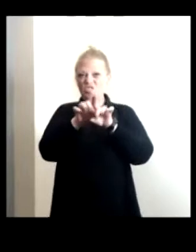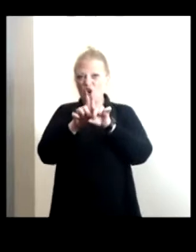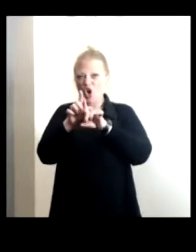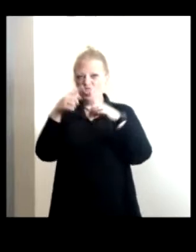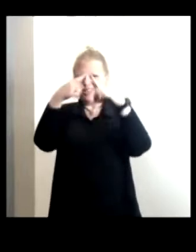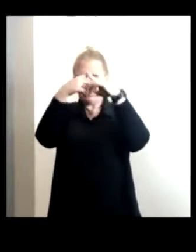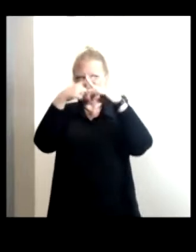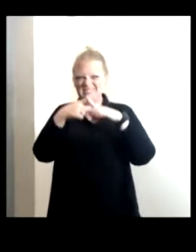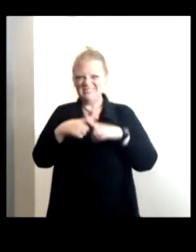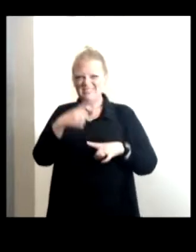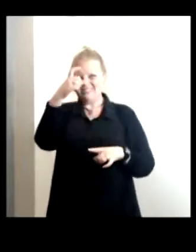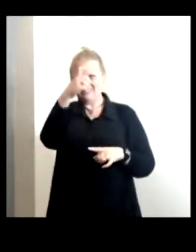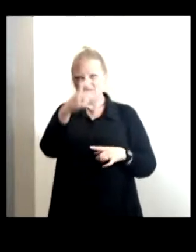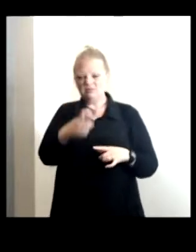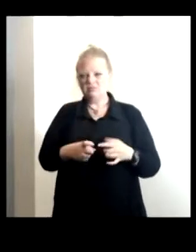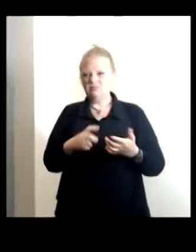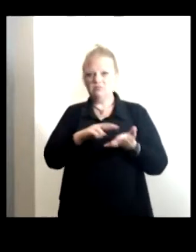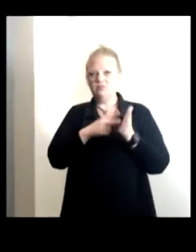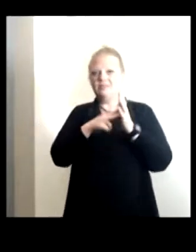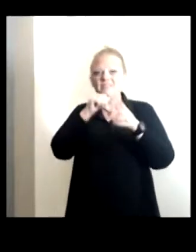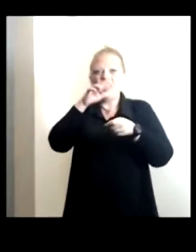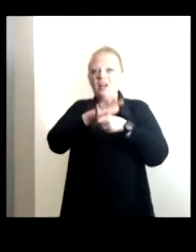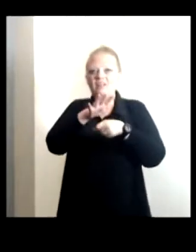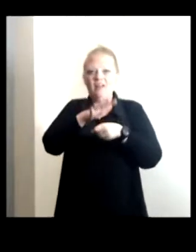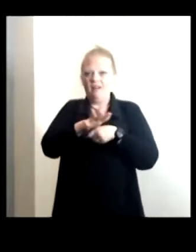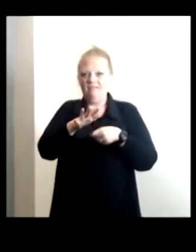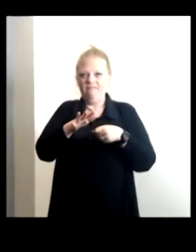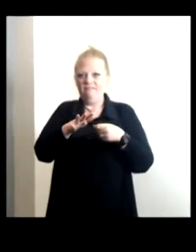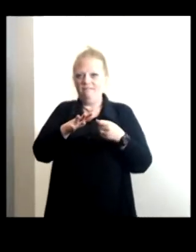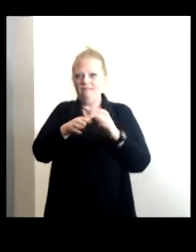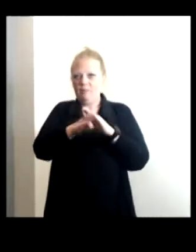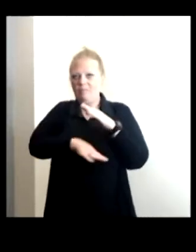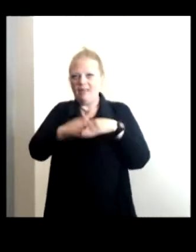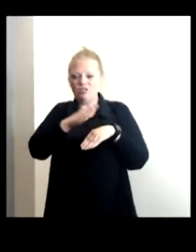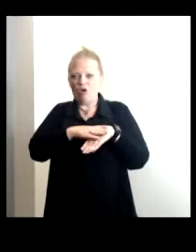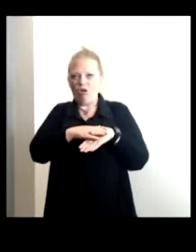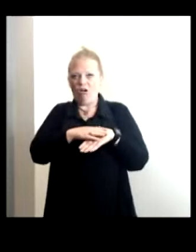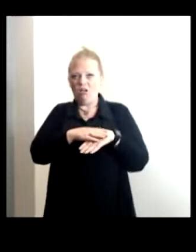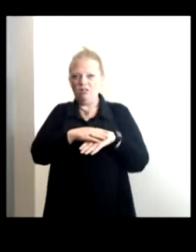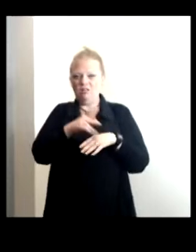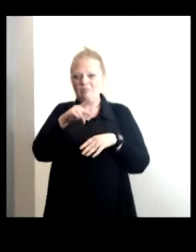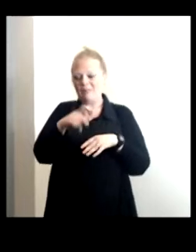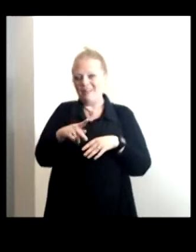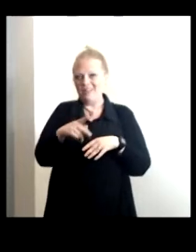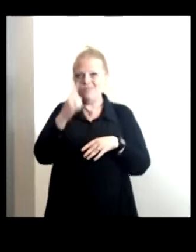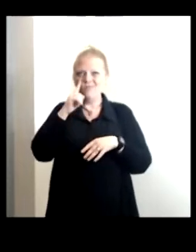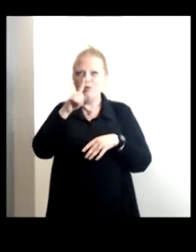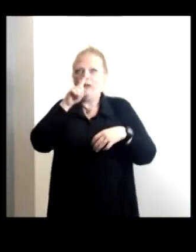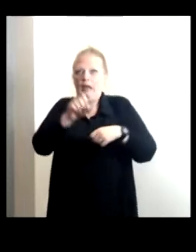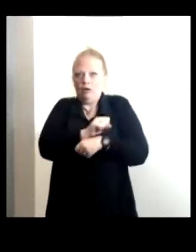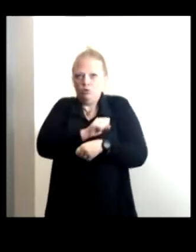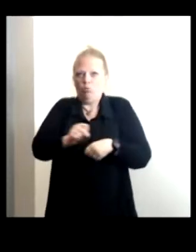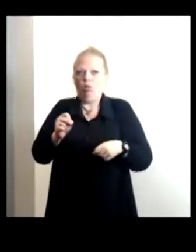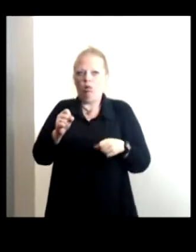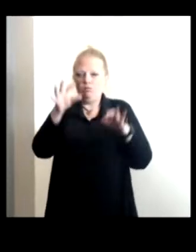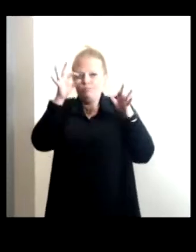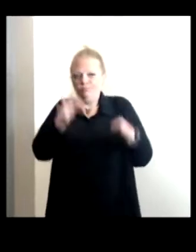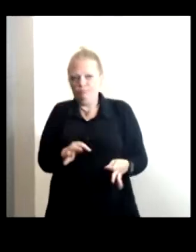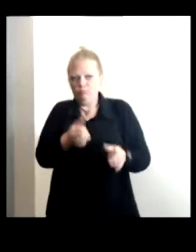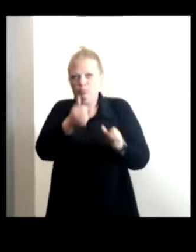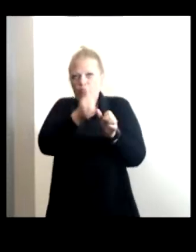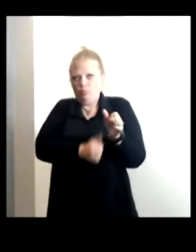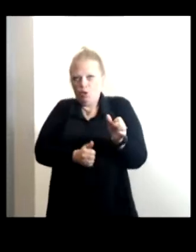X's. That means they don't have enough cases based on the population to do a true determination of the per